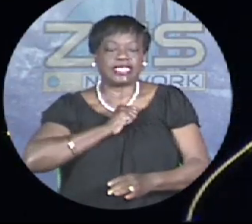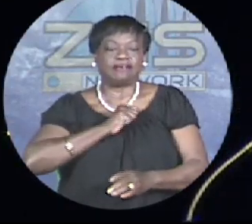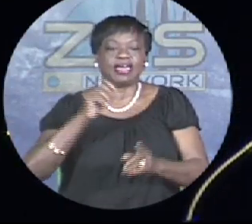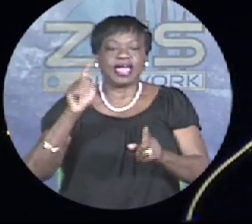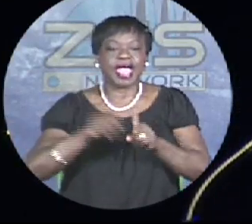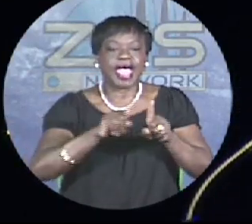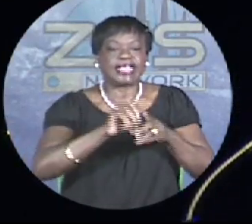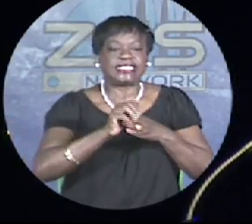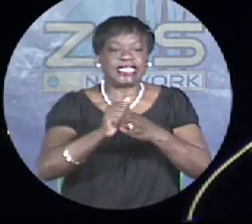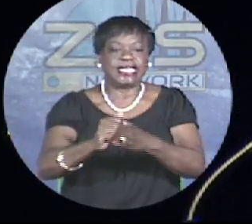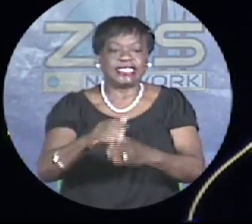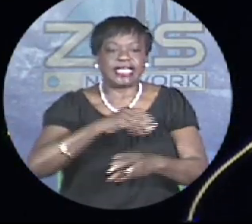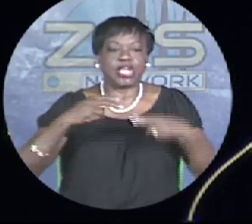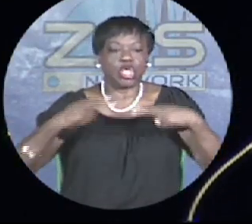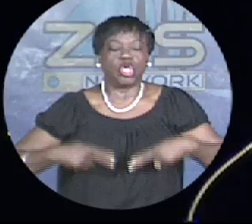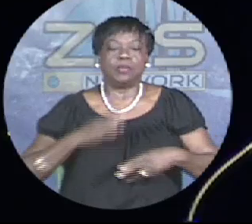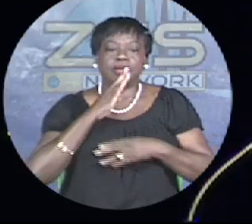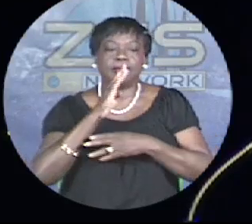as human beings.